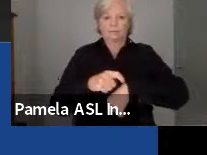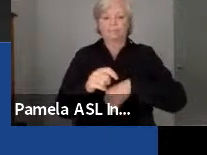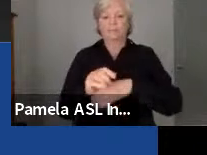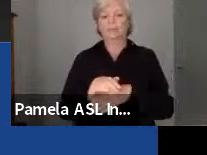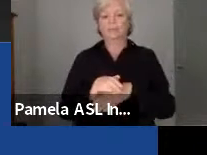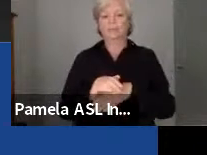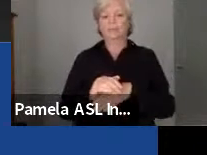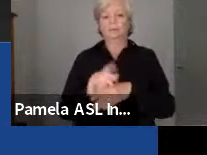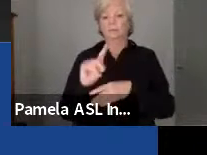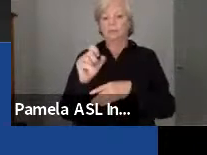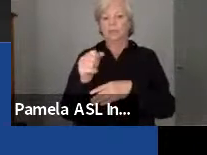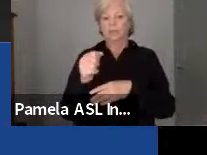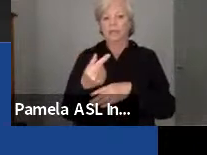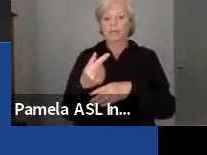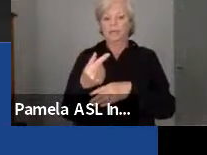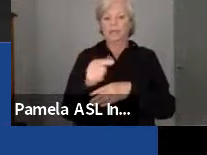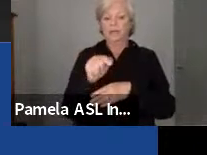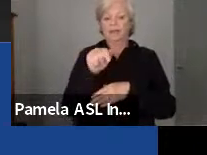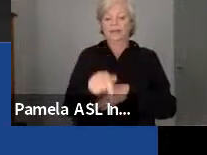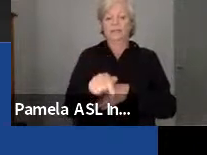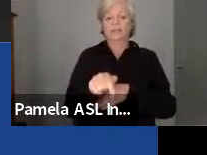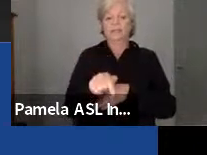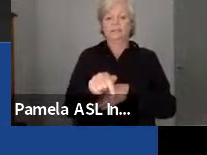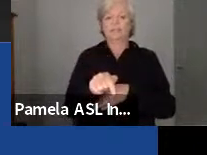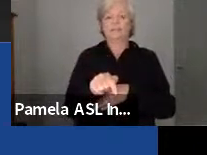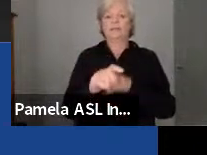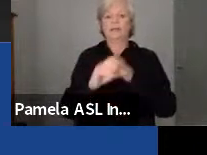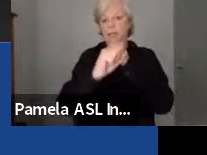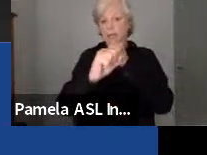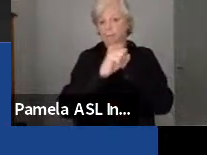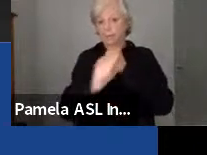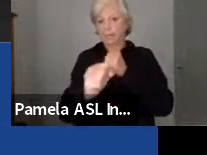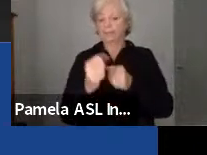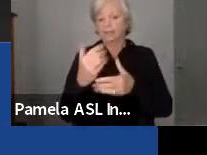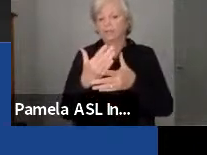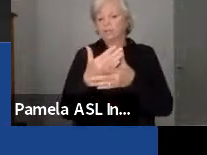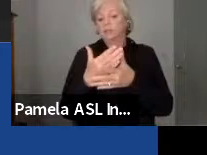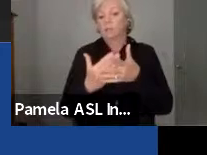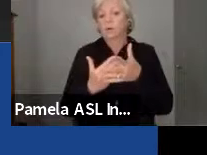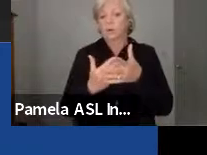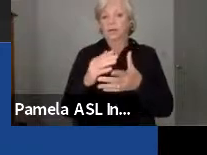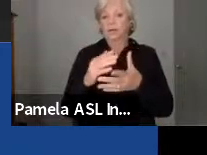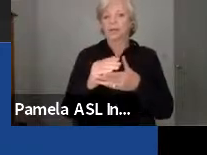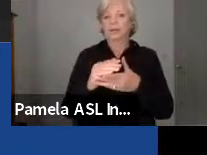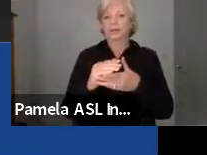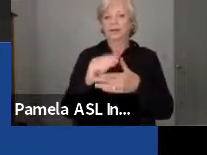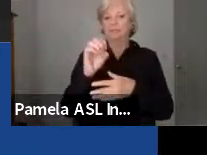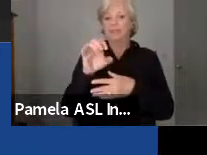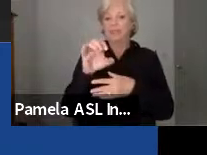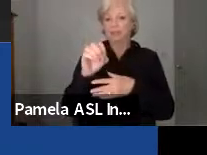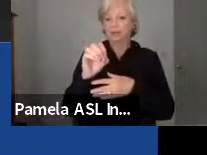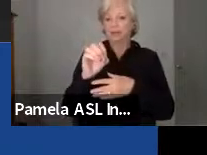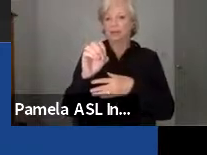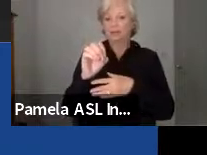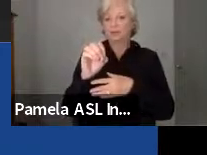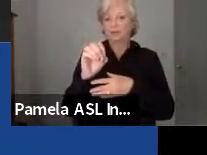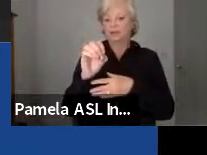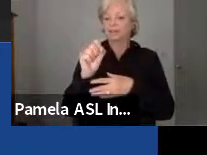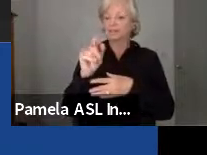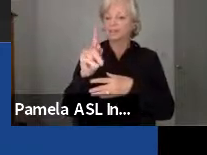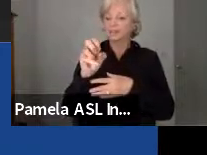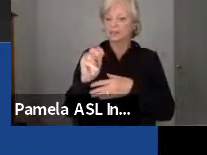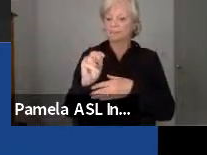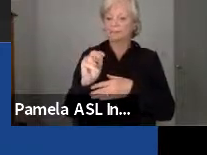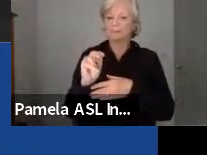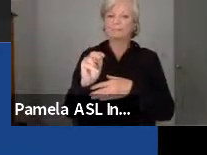campaign is part of the larger vaccination uptake ecosystem within the Alameda County Healthcare